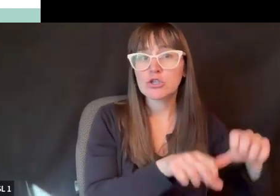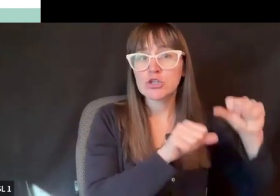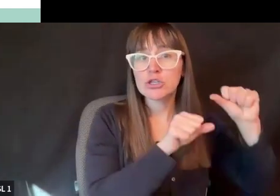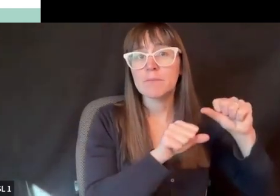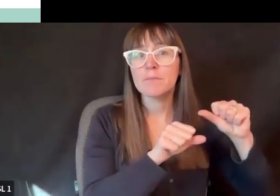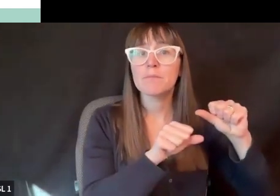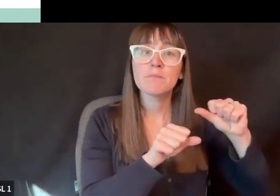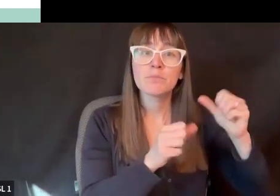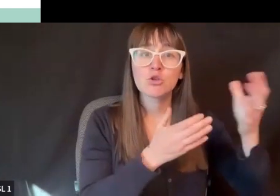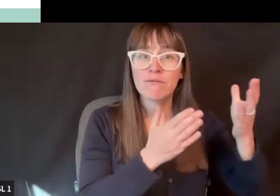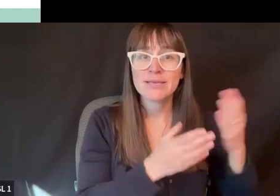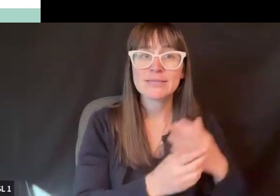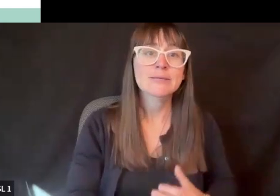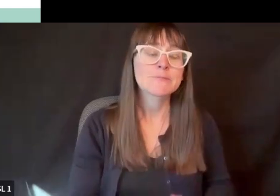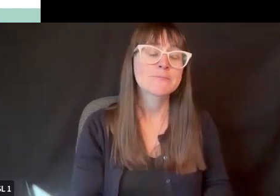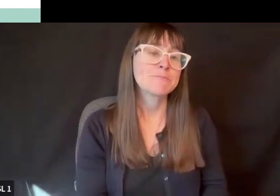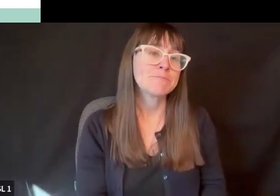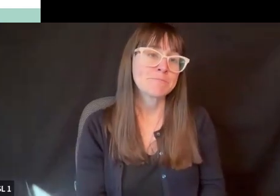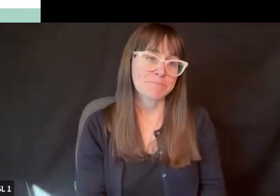guardianship services. Next slide.